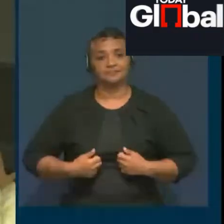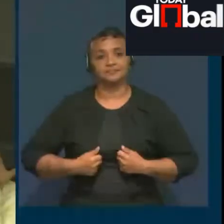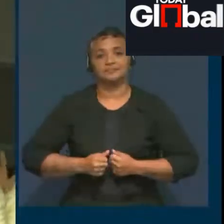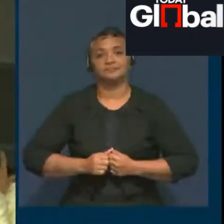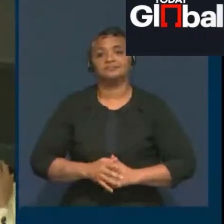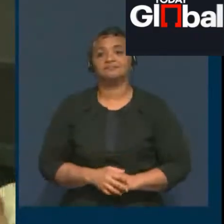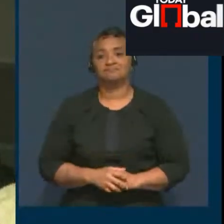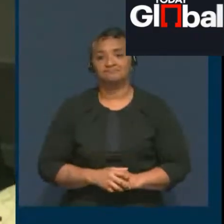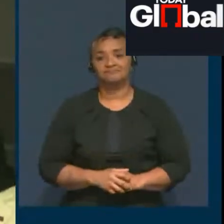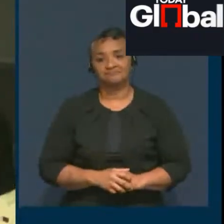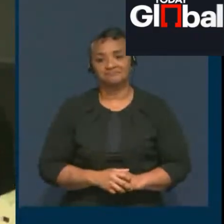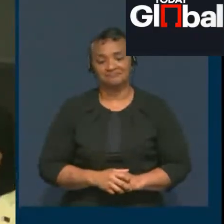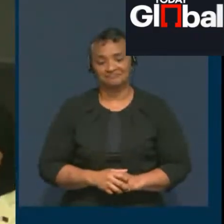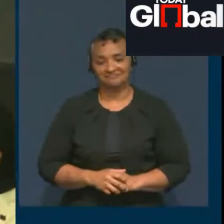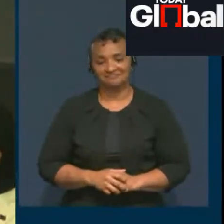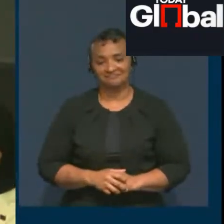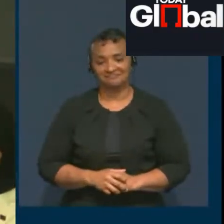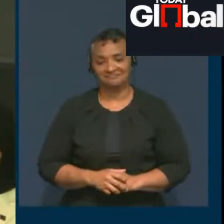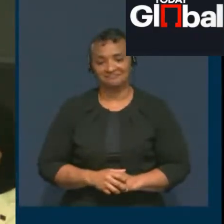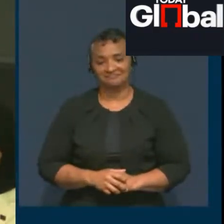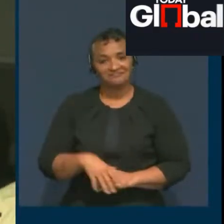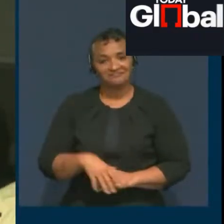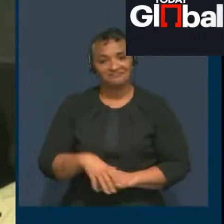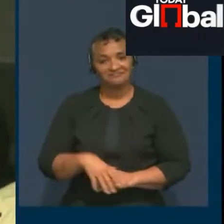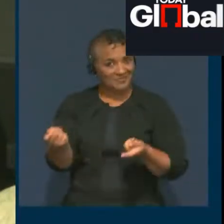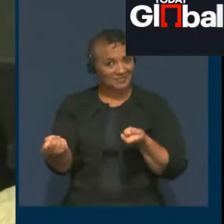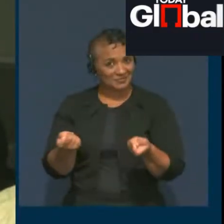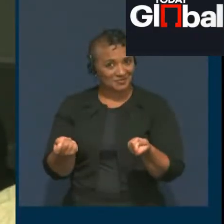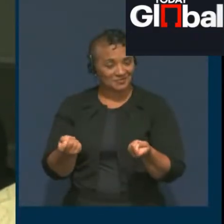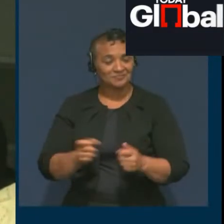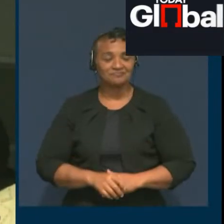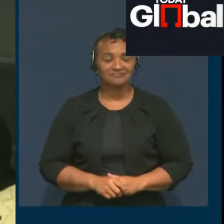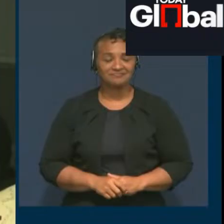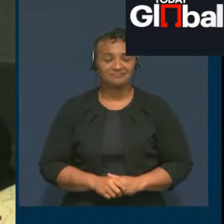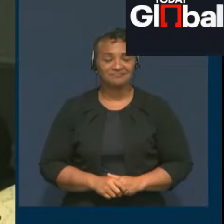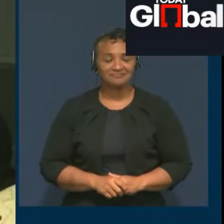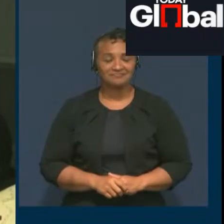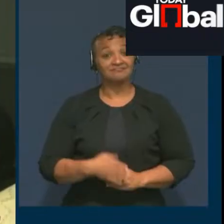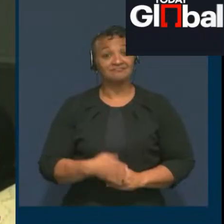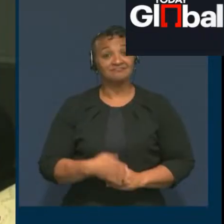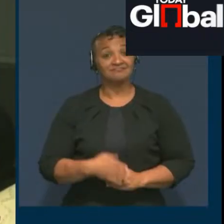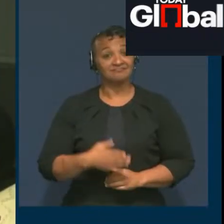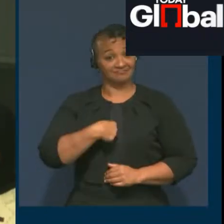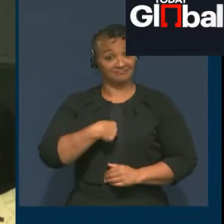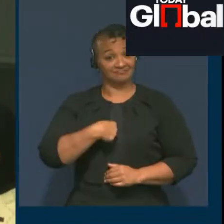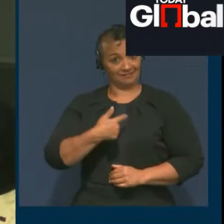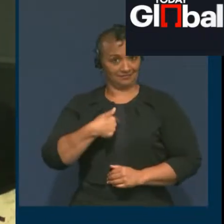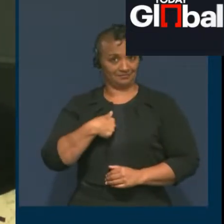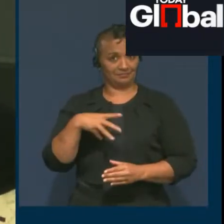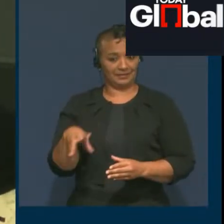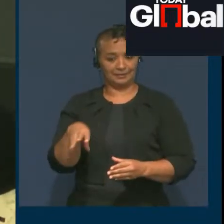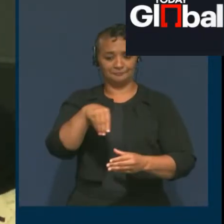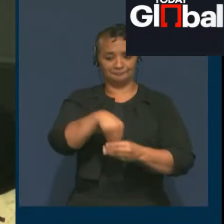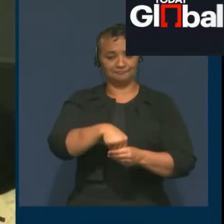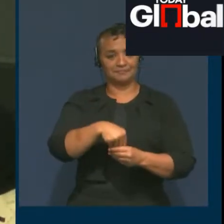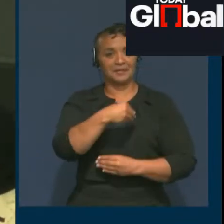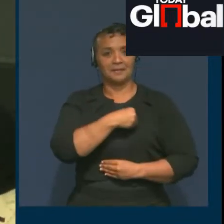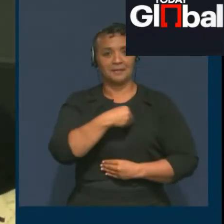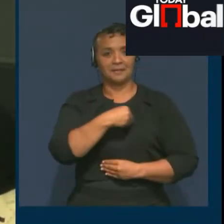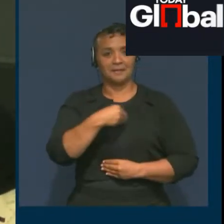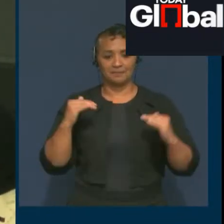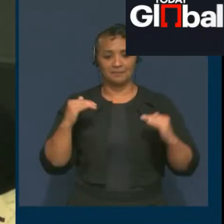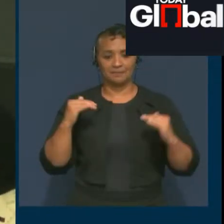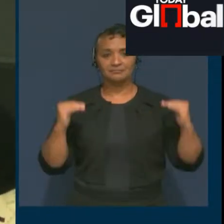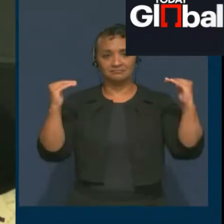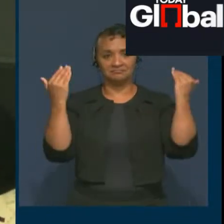Good afternoon, Madam Chair. I am a member of the Supreme Court of the